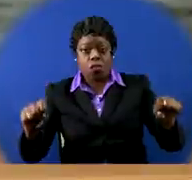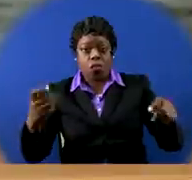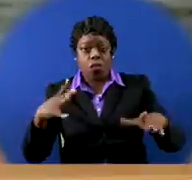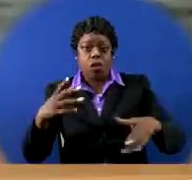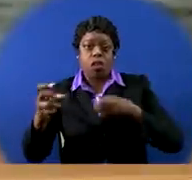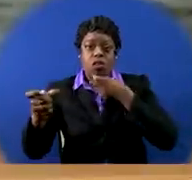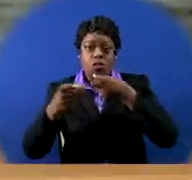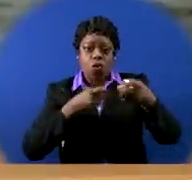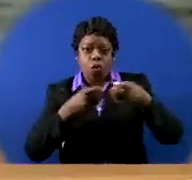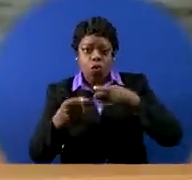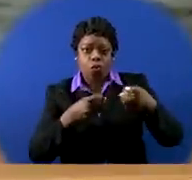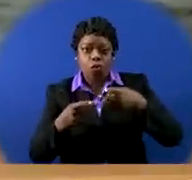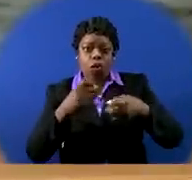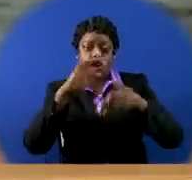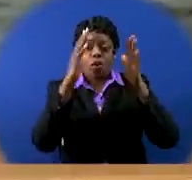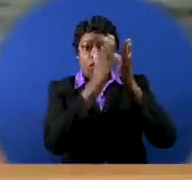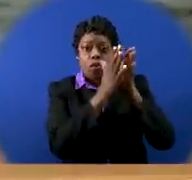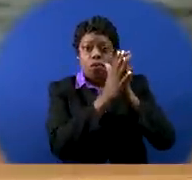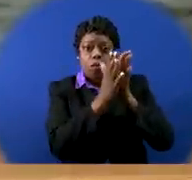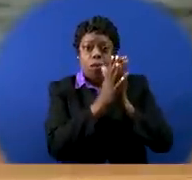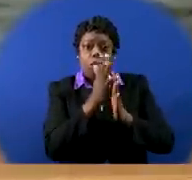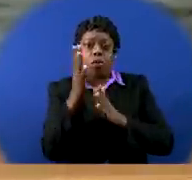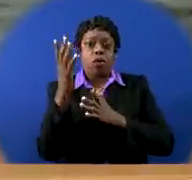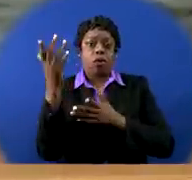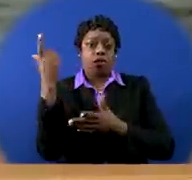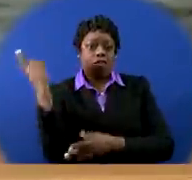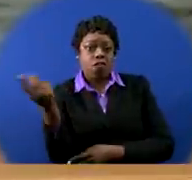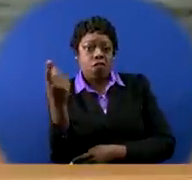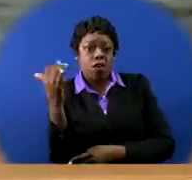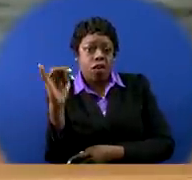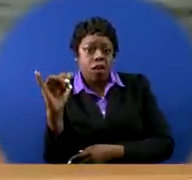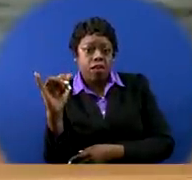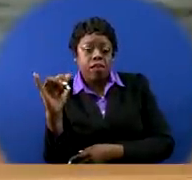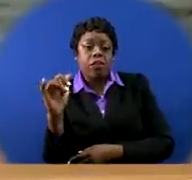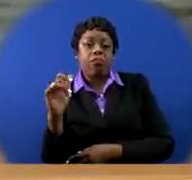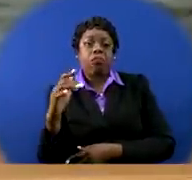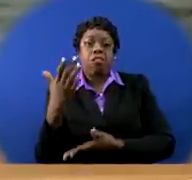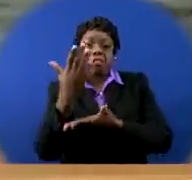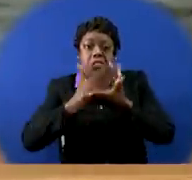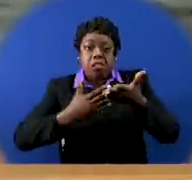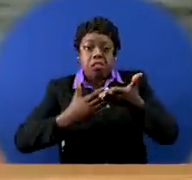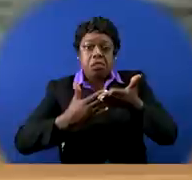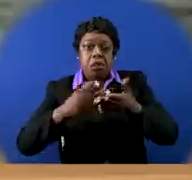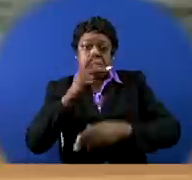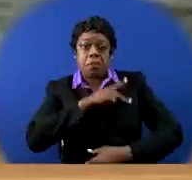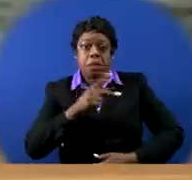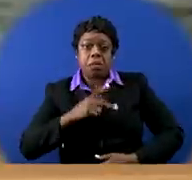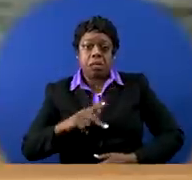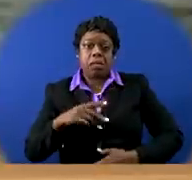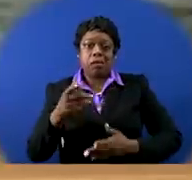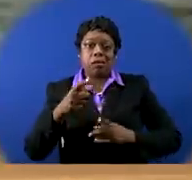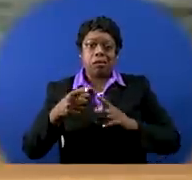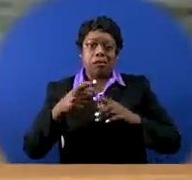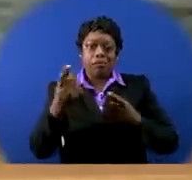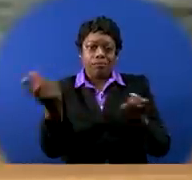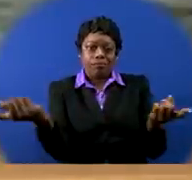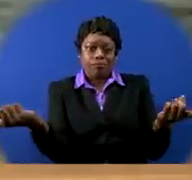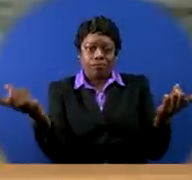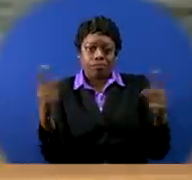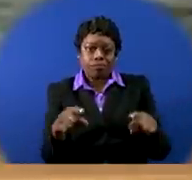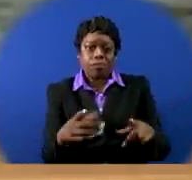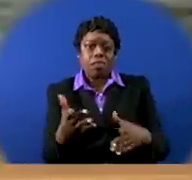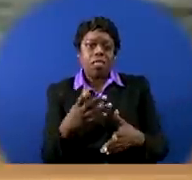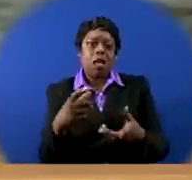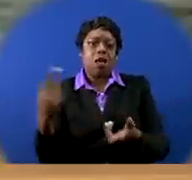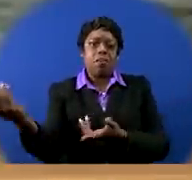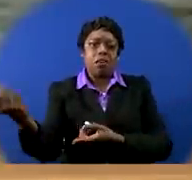forever. There's some kings that come and go. But I wish I had 10 or 12 people in here who can get happy that